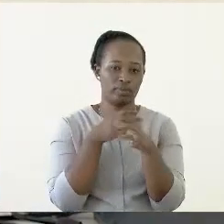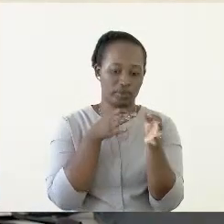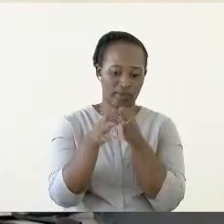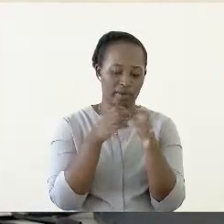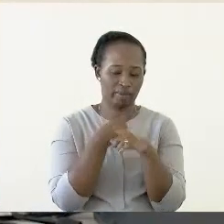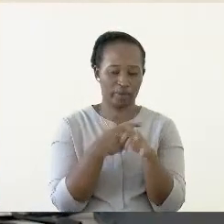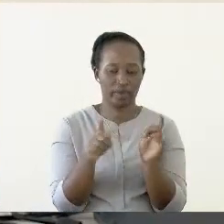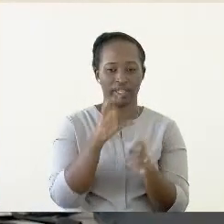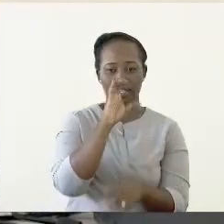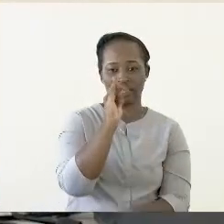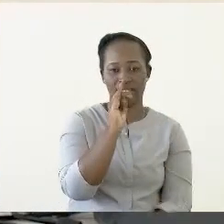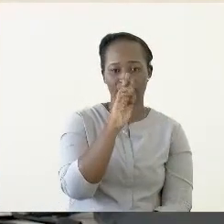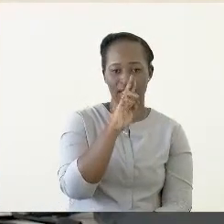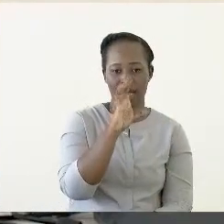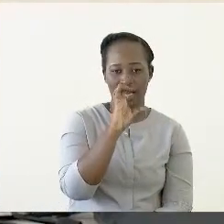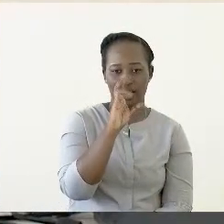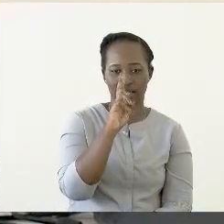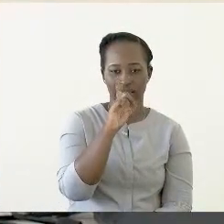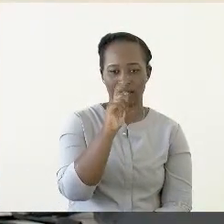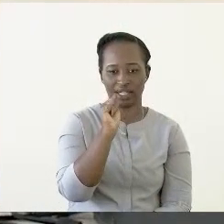saturated and unsaturated solutions.